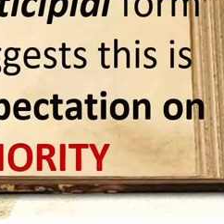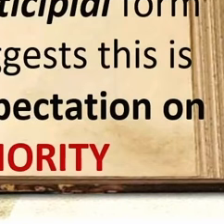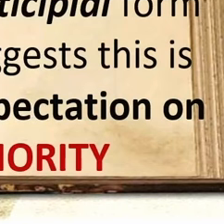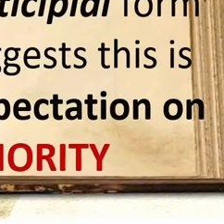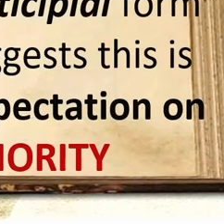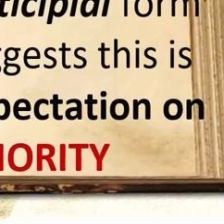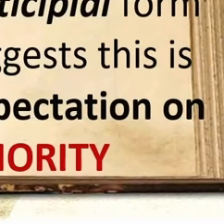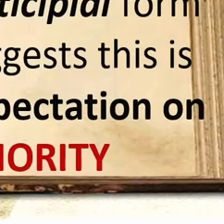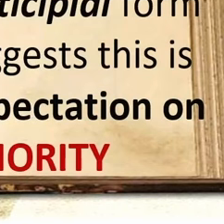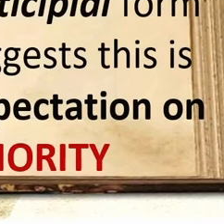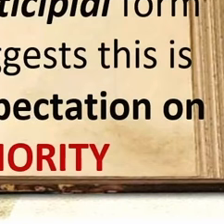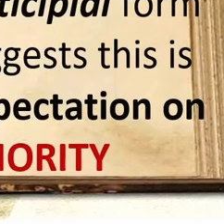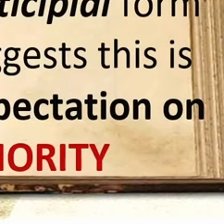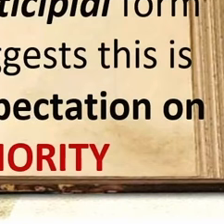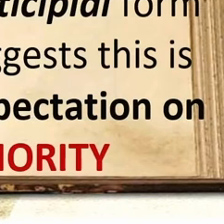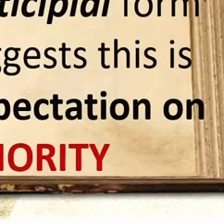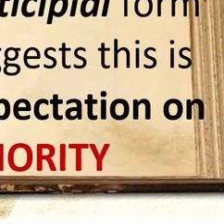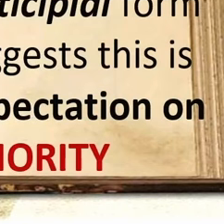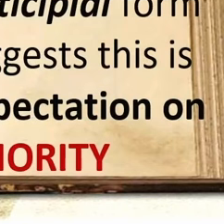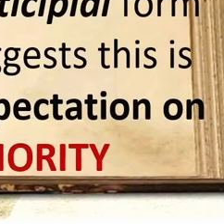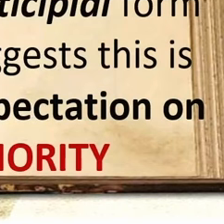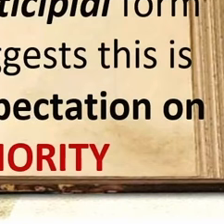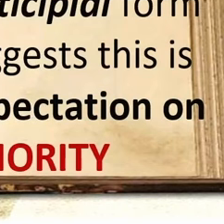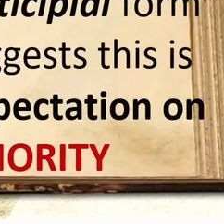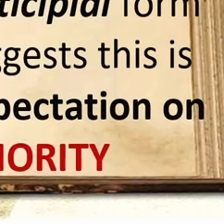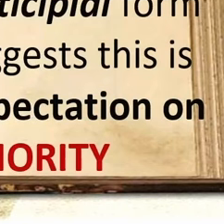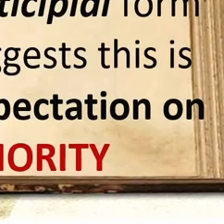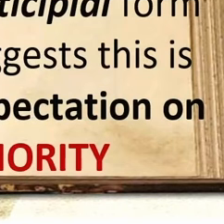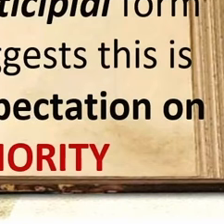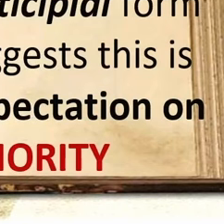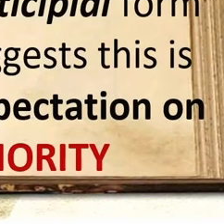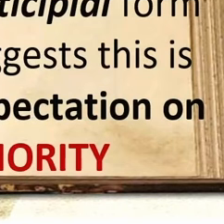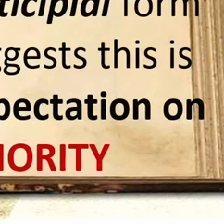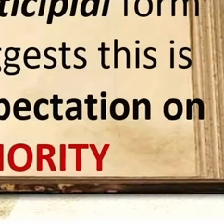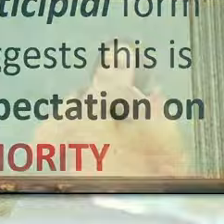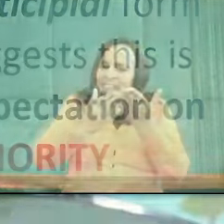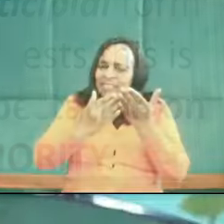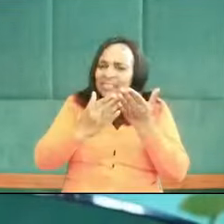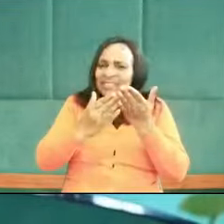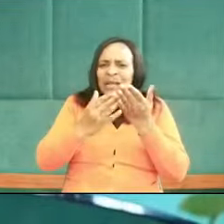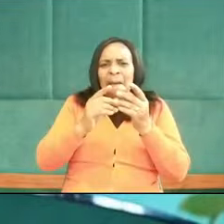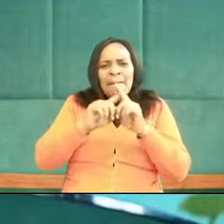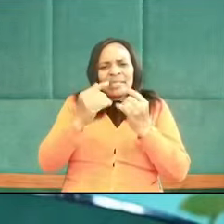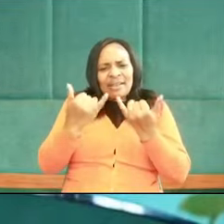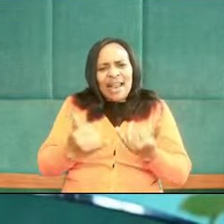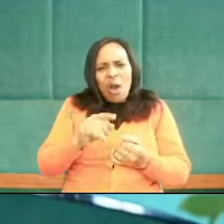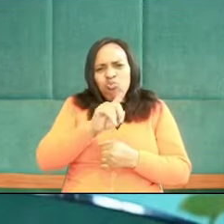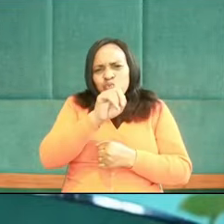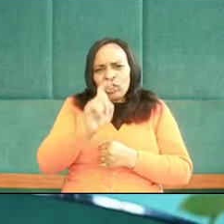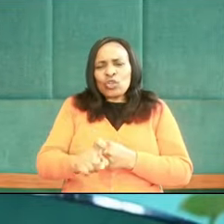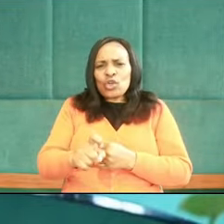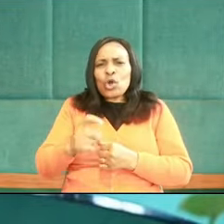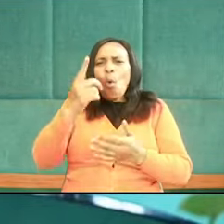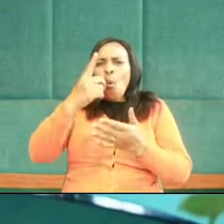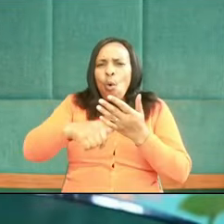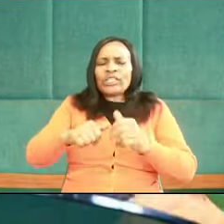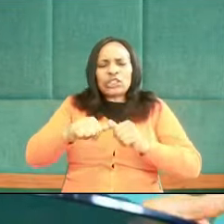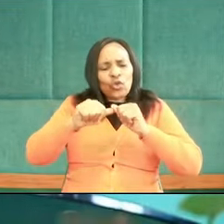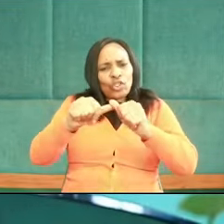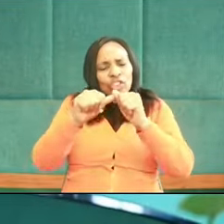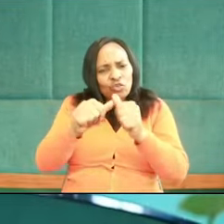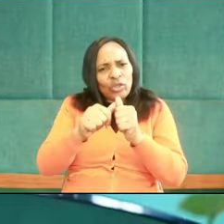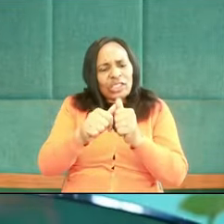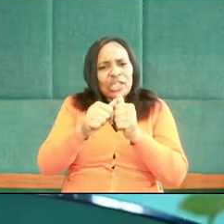ongoing expectation on God's part. What is God consistently coming to our services